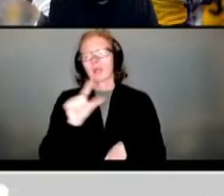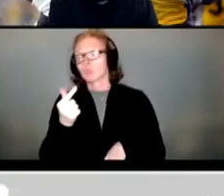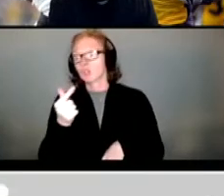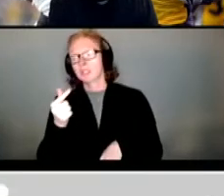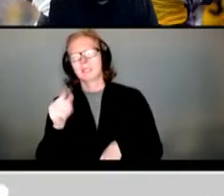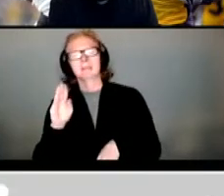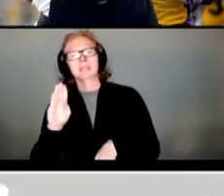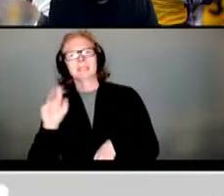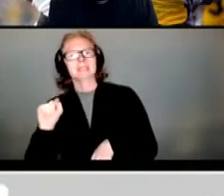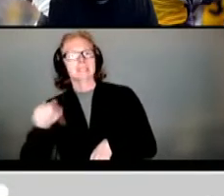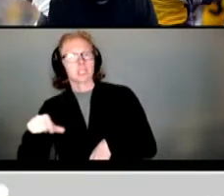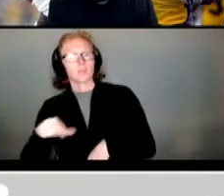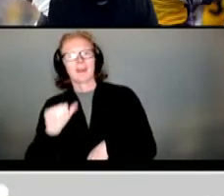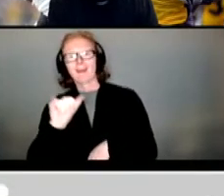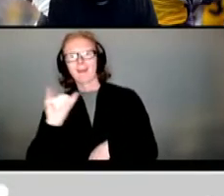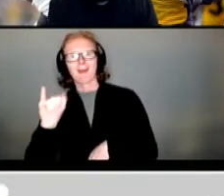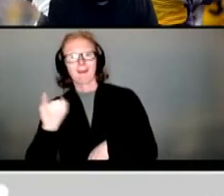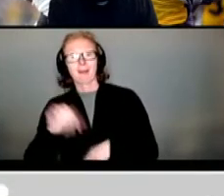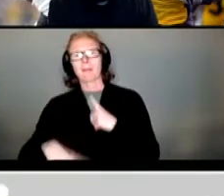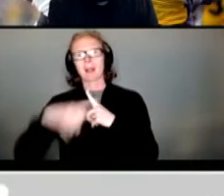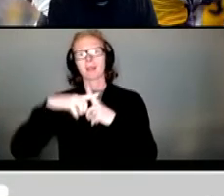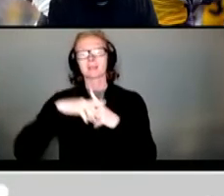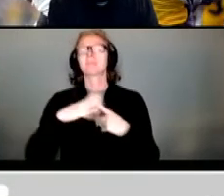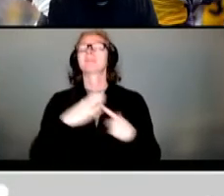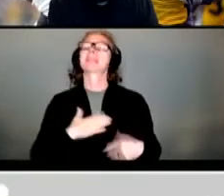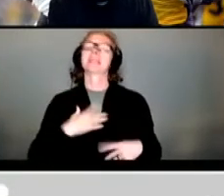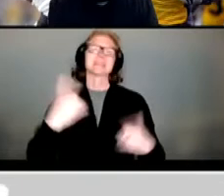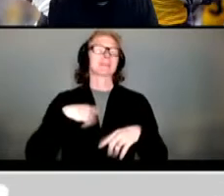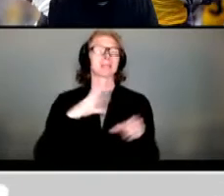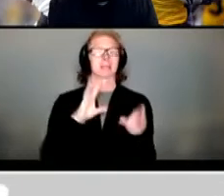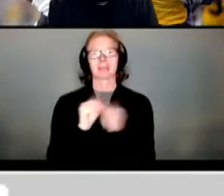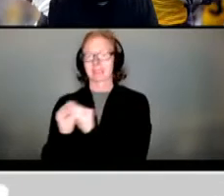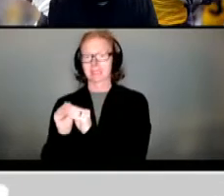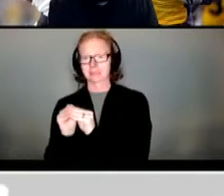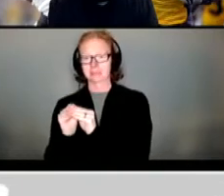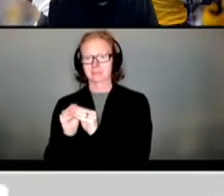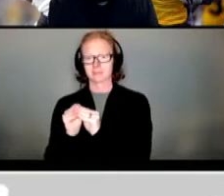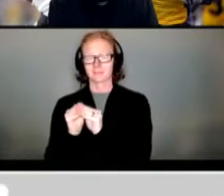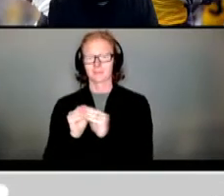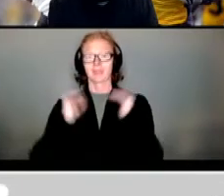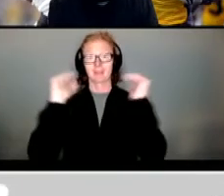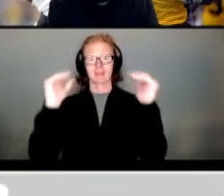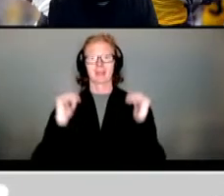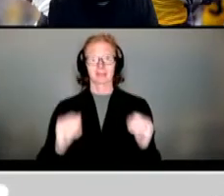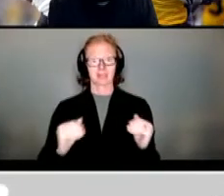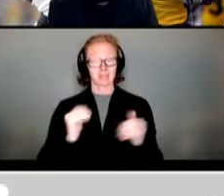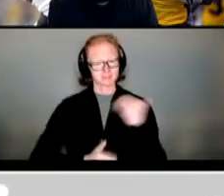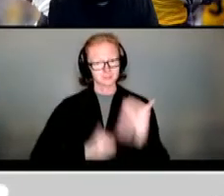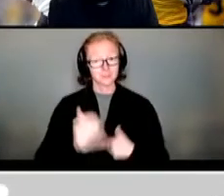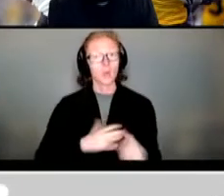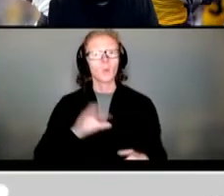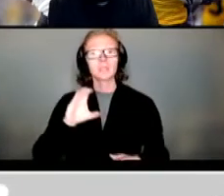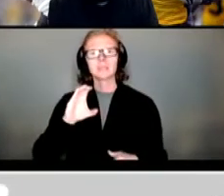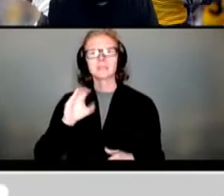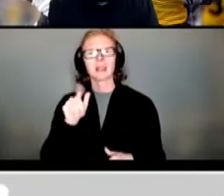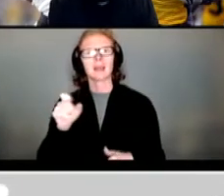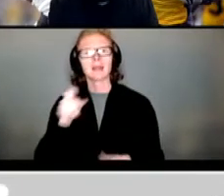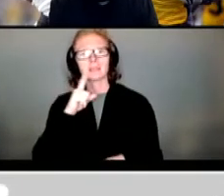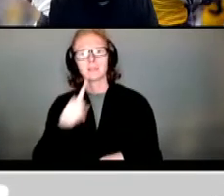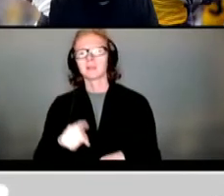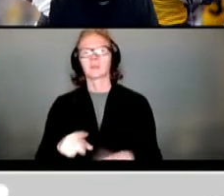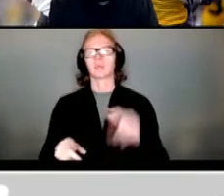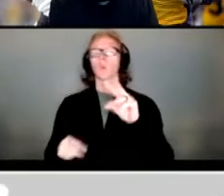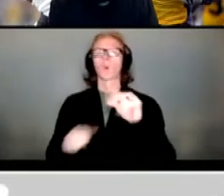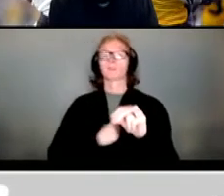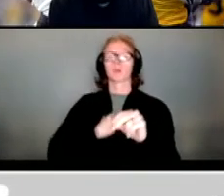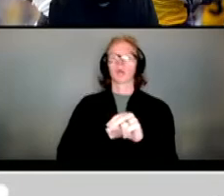LGBTQAI+. So please come to these meetings, and they're great. And the next thing on our agenda, just moving us along. Oh, Celeste, sorry, you had a- No, I'm